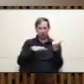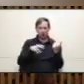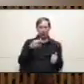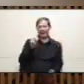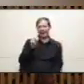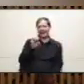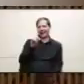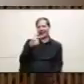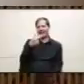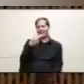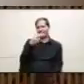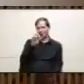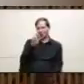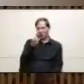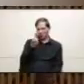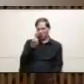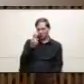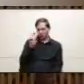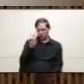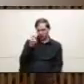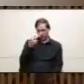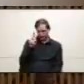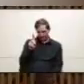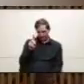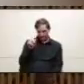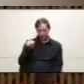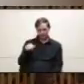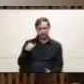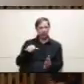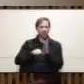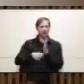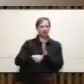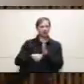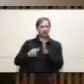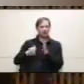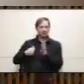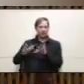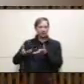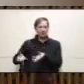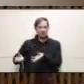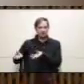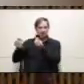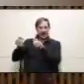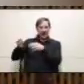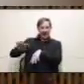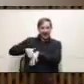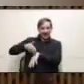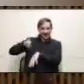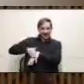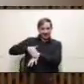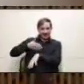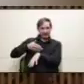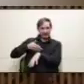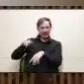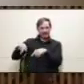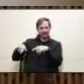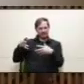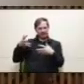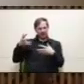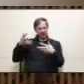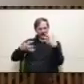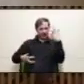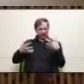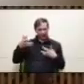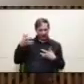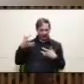on the neighborhood grant. And the thing is, the money came in quite late, and there was a disjuncture that the MEC